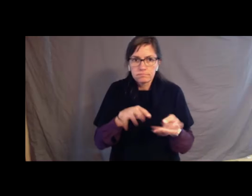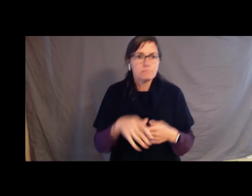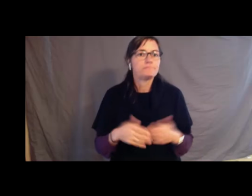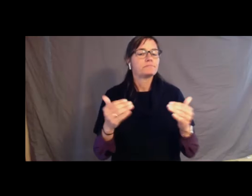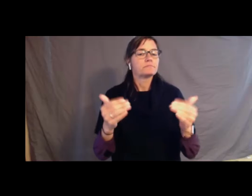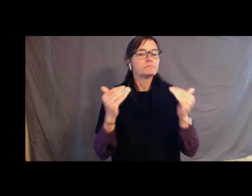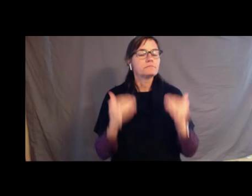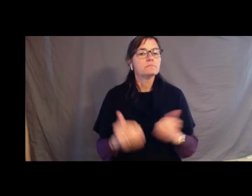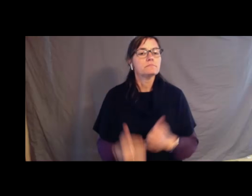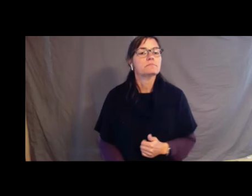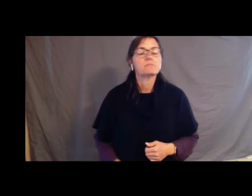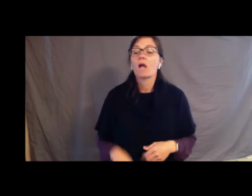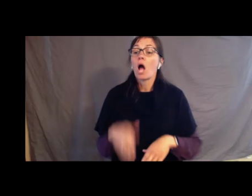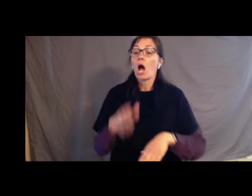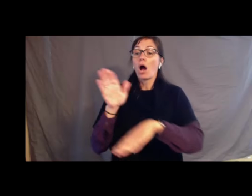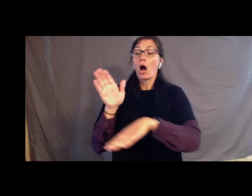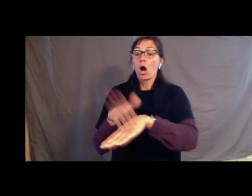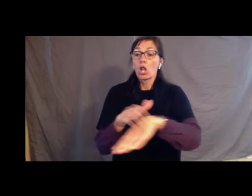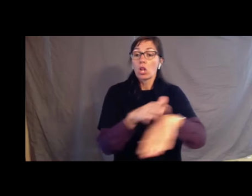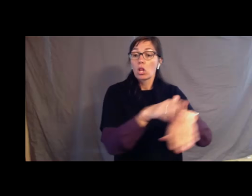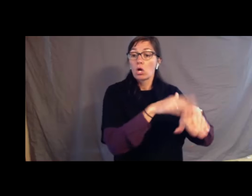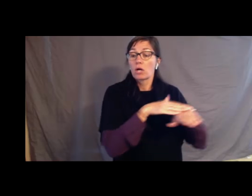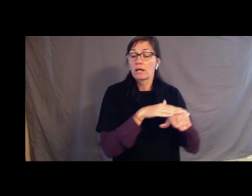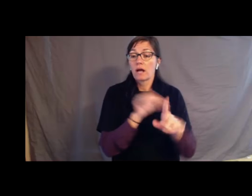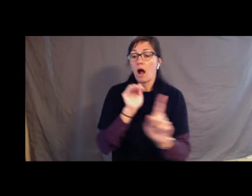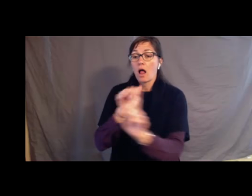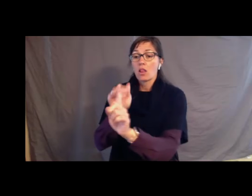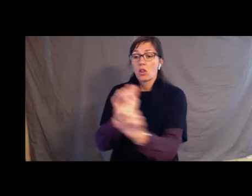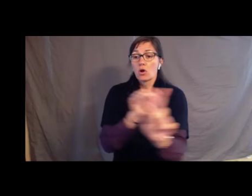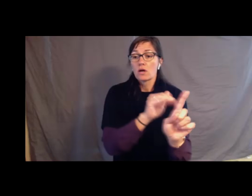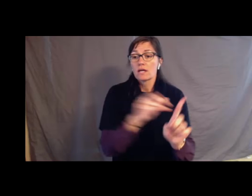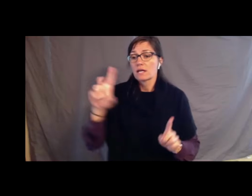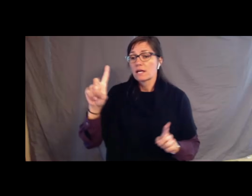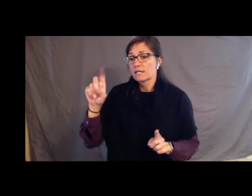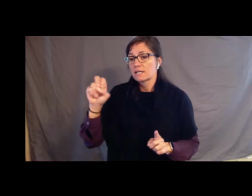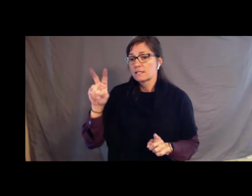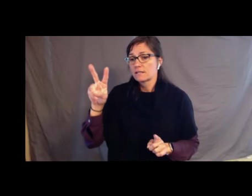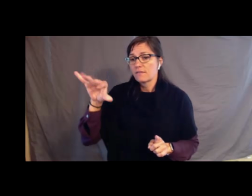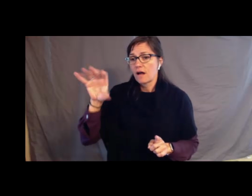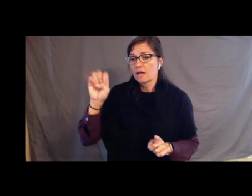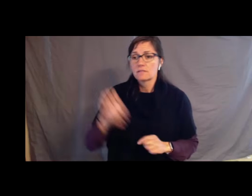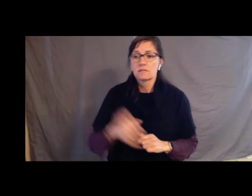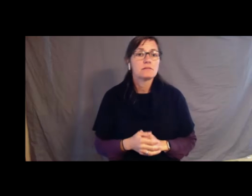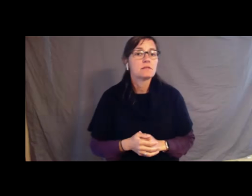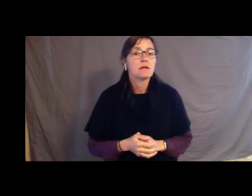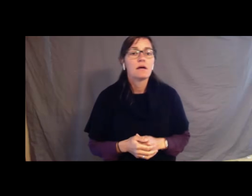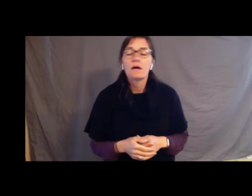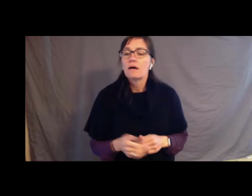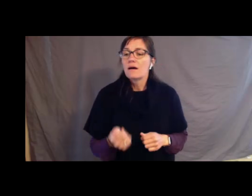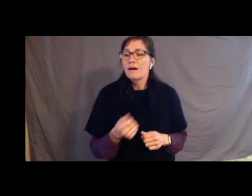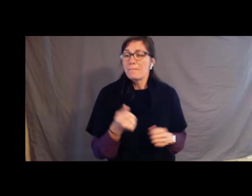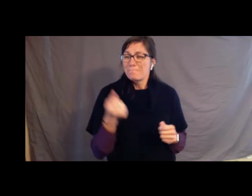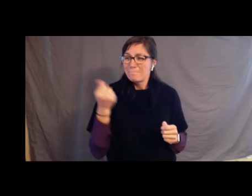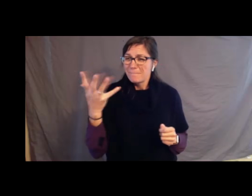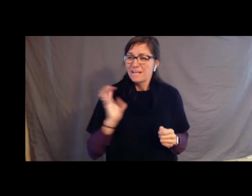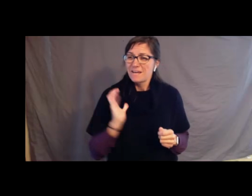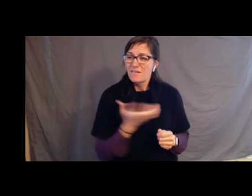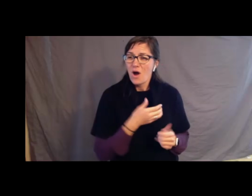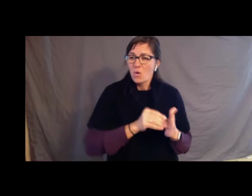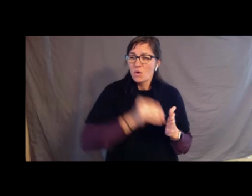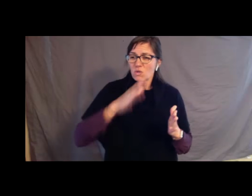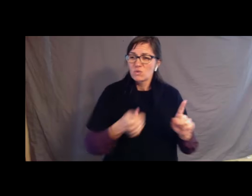And alerting devices. I just wanted to mention that with alerting devices, a lot of our students have limited